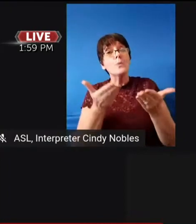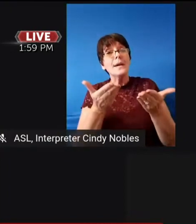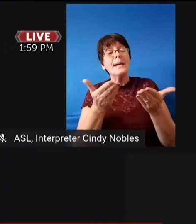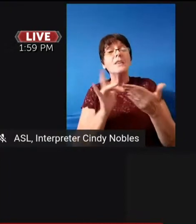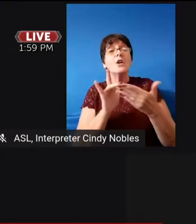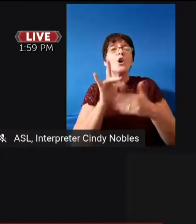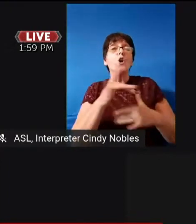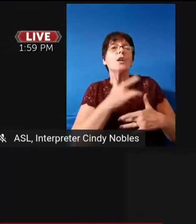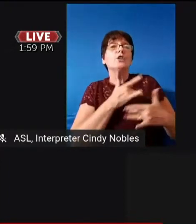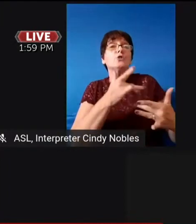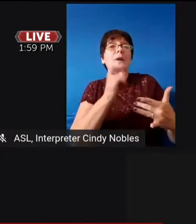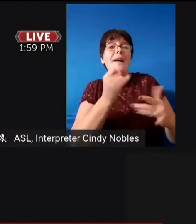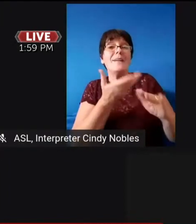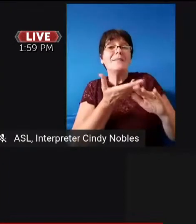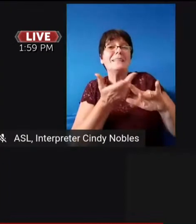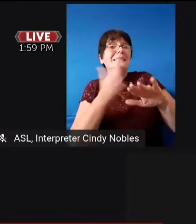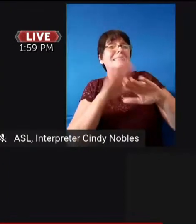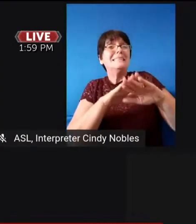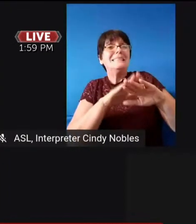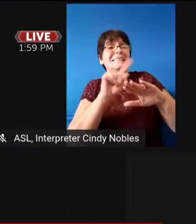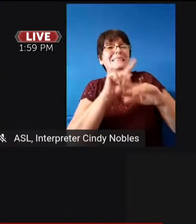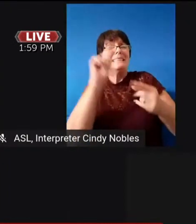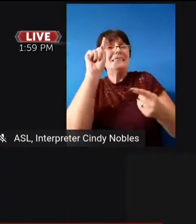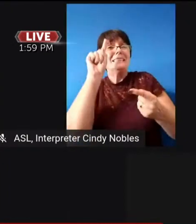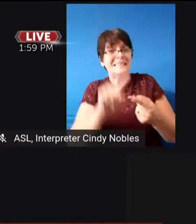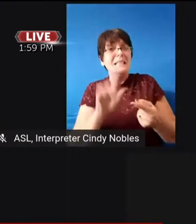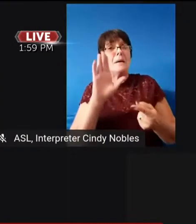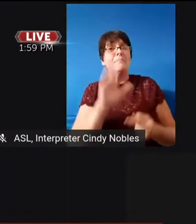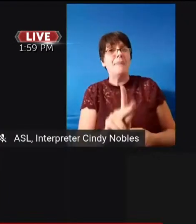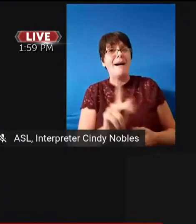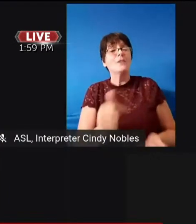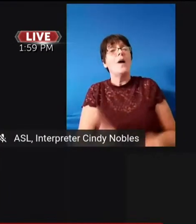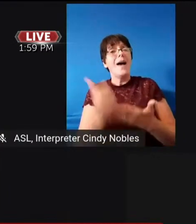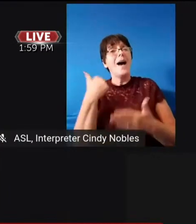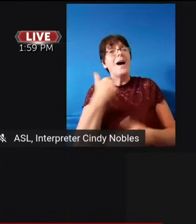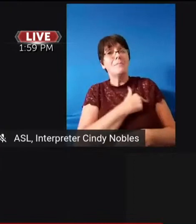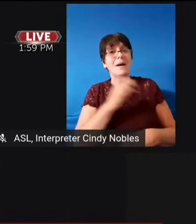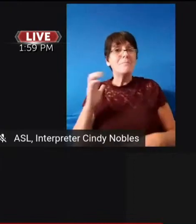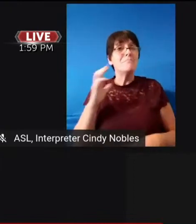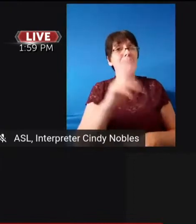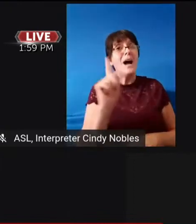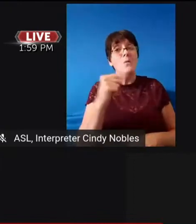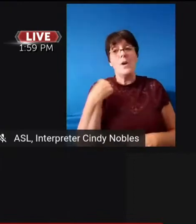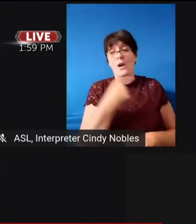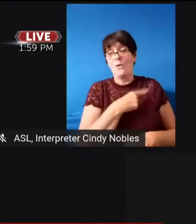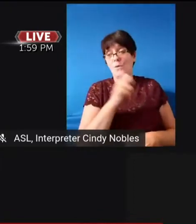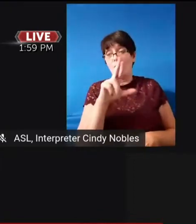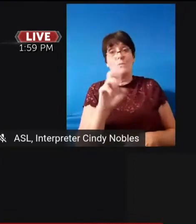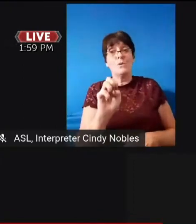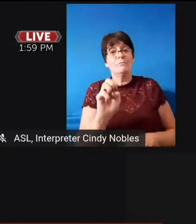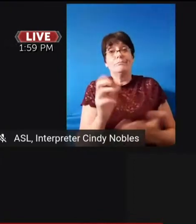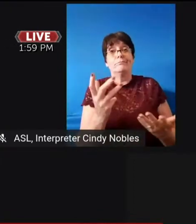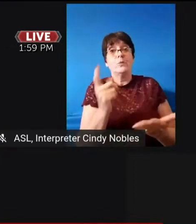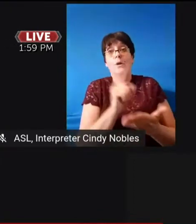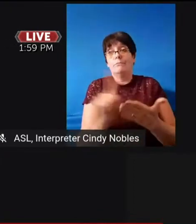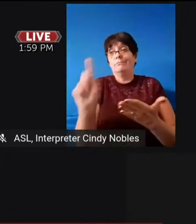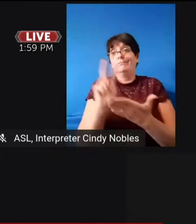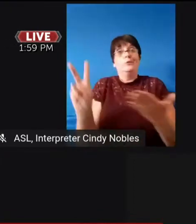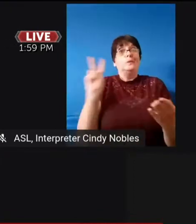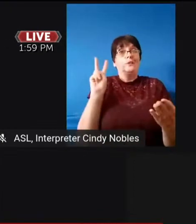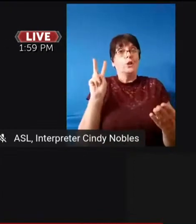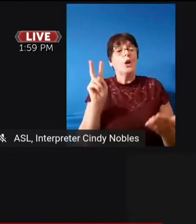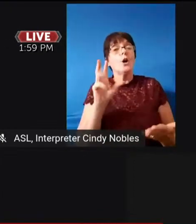of increase back down and help us get back to where we were just a week or two ago.